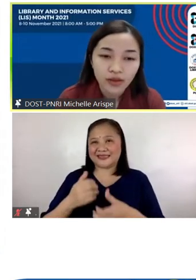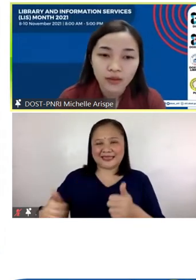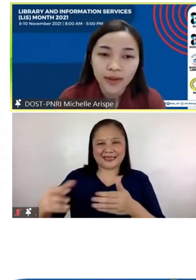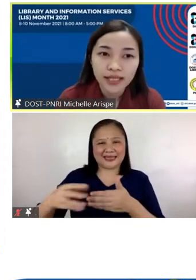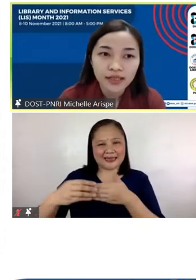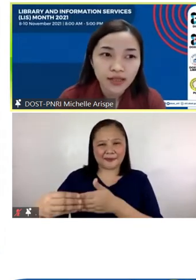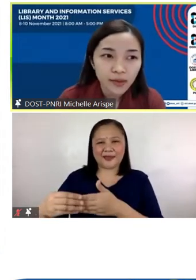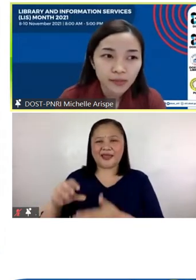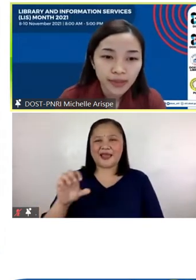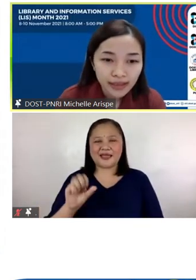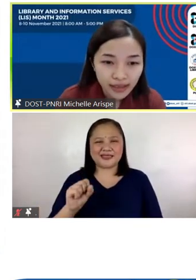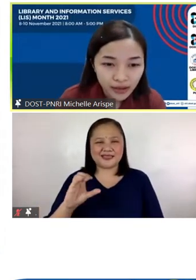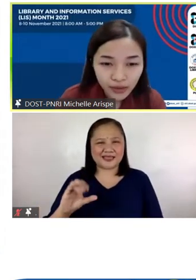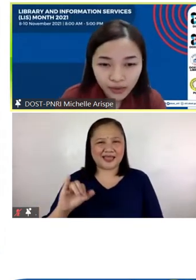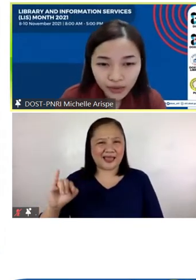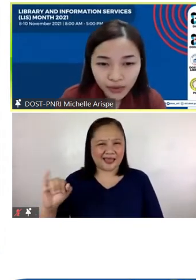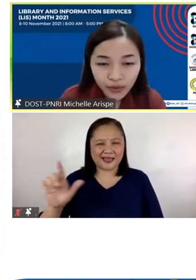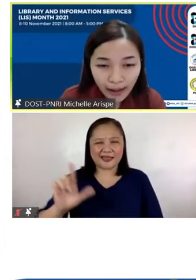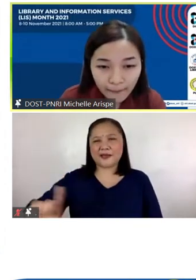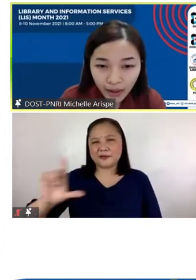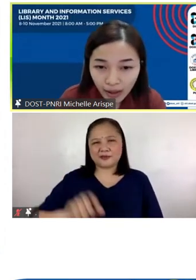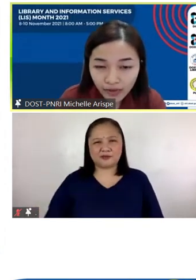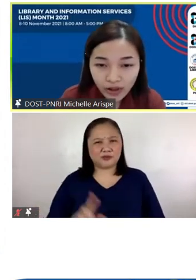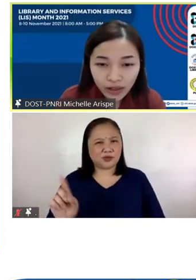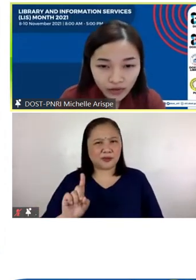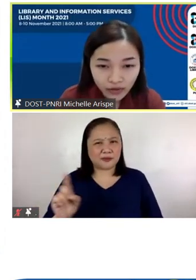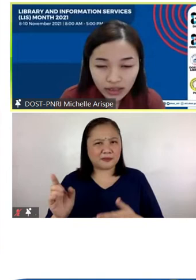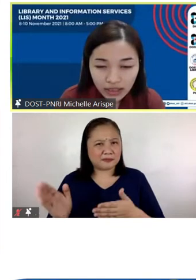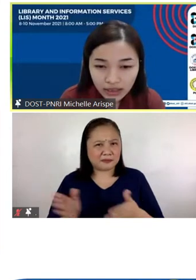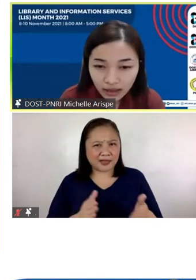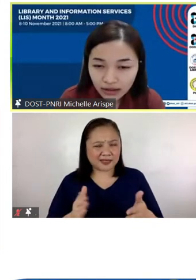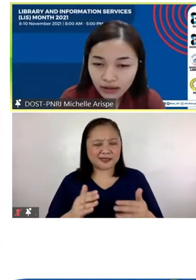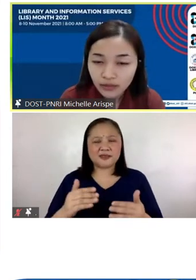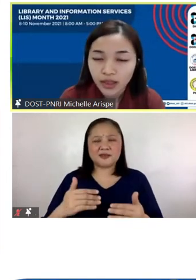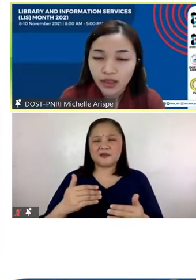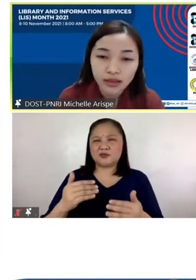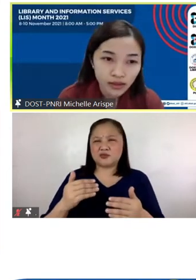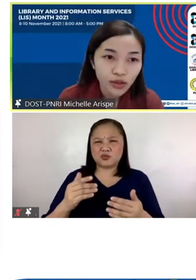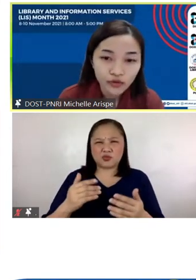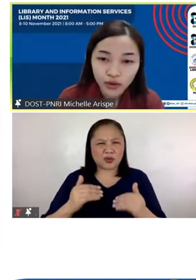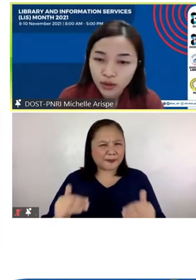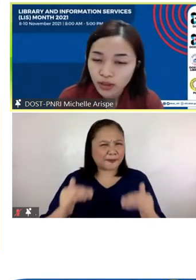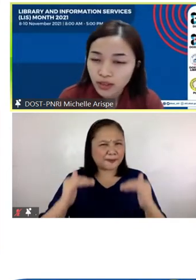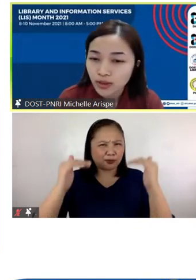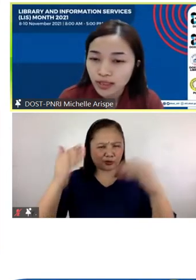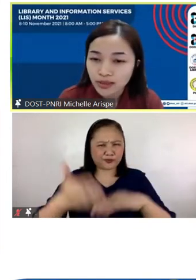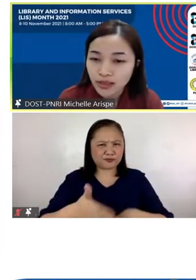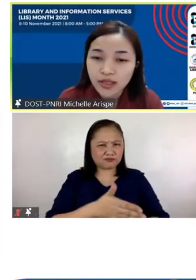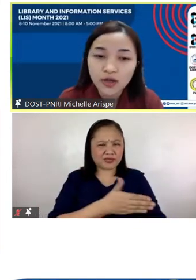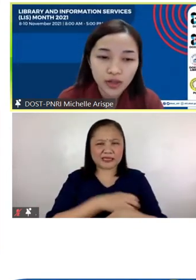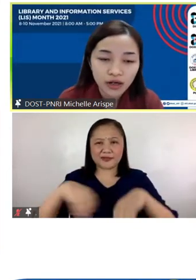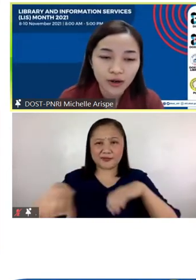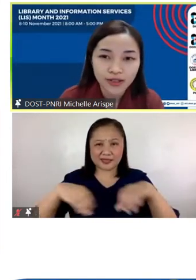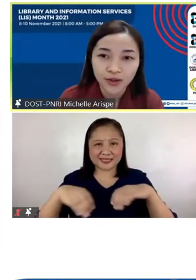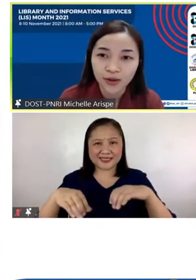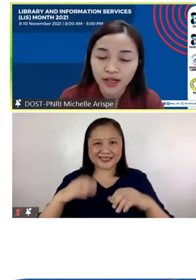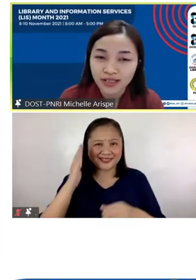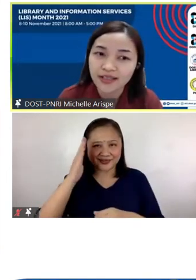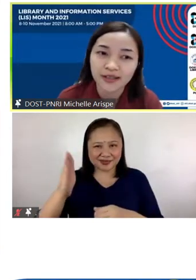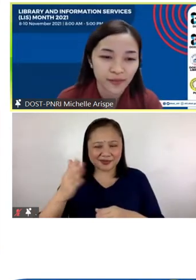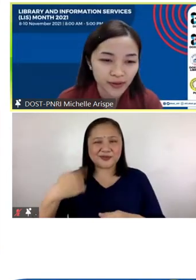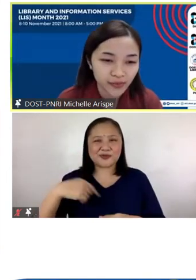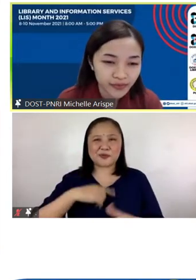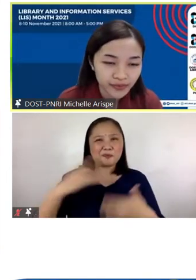library. Bale, they're planning to ramp up their activities, I think, in the near future. So that's something we are